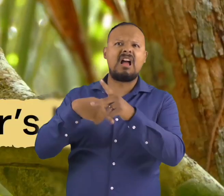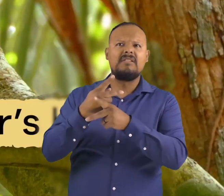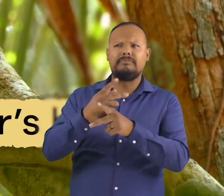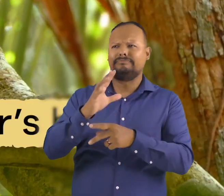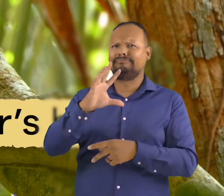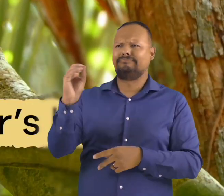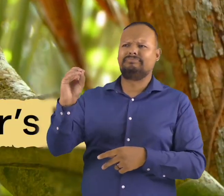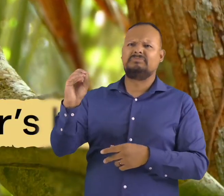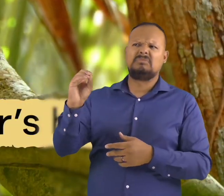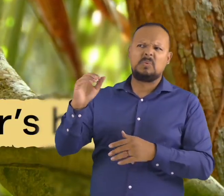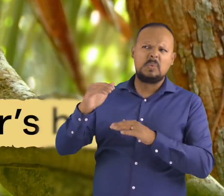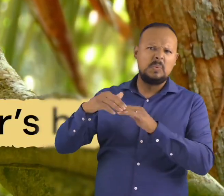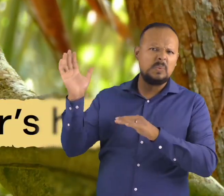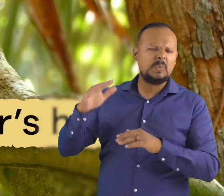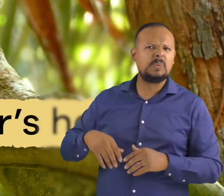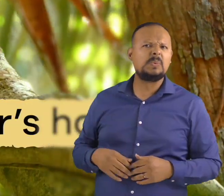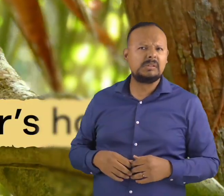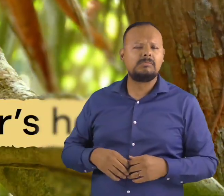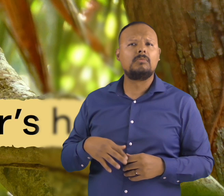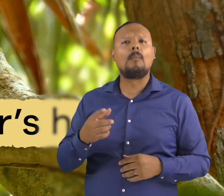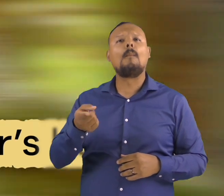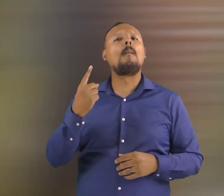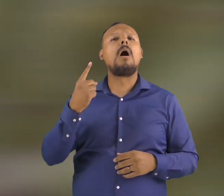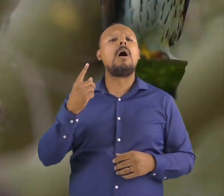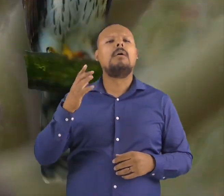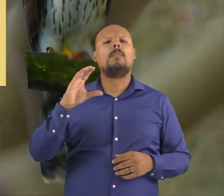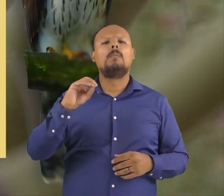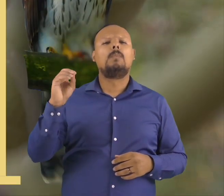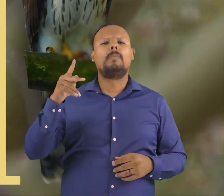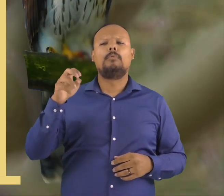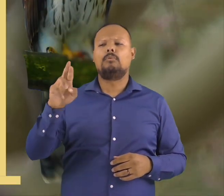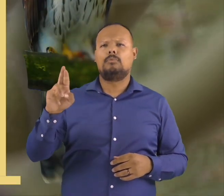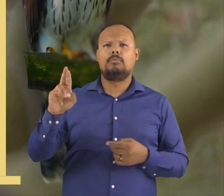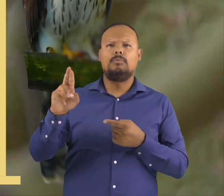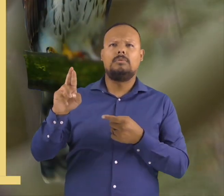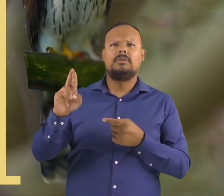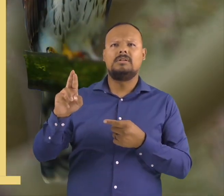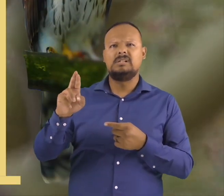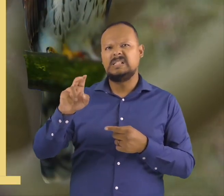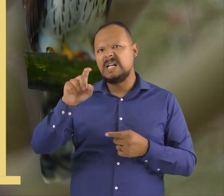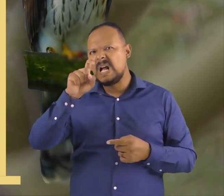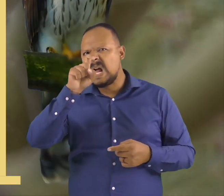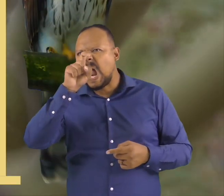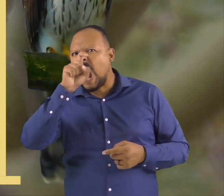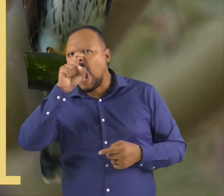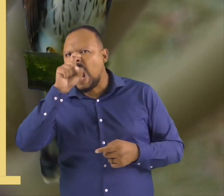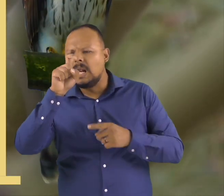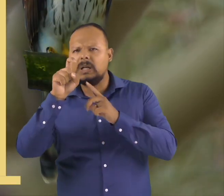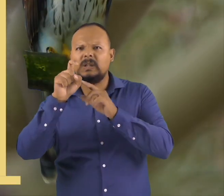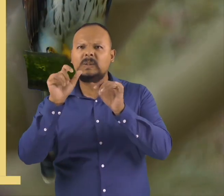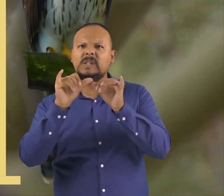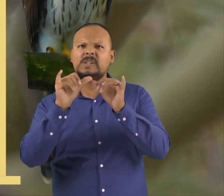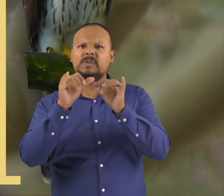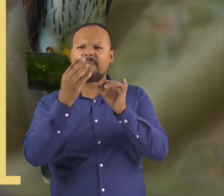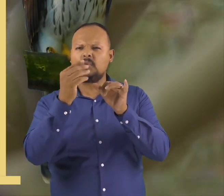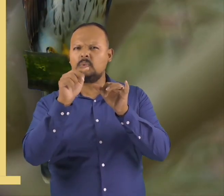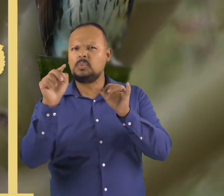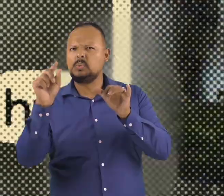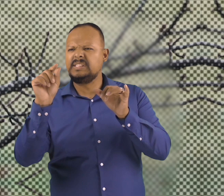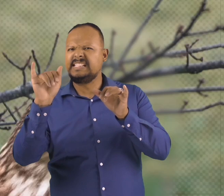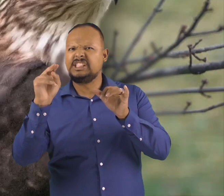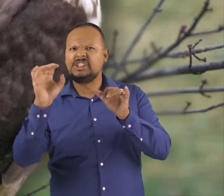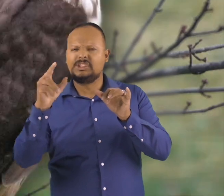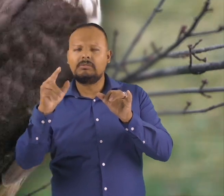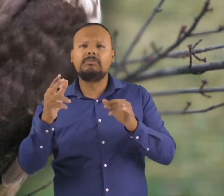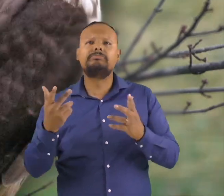typical type of hawk is the Cooper's hawk. This bird is approximately 14 to 20 inches long.